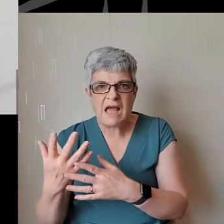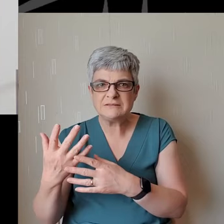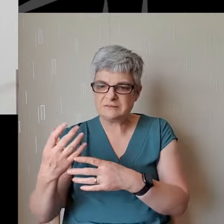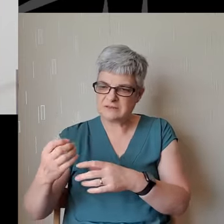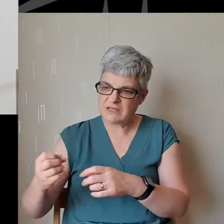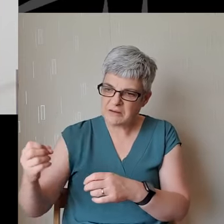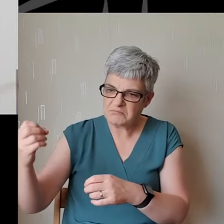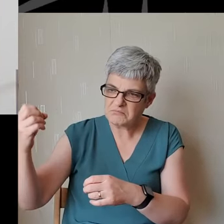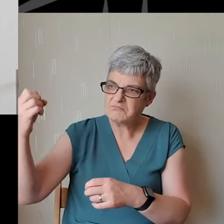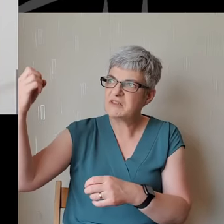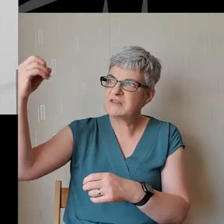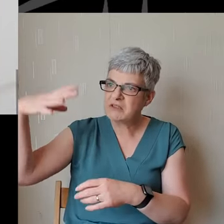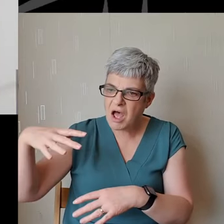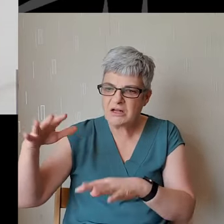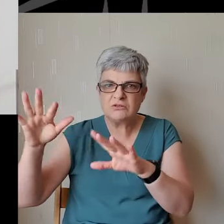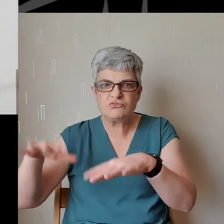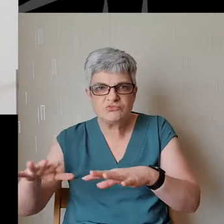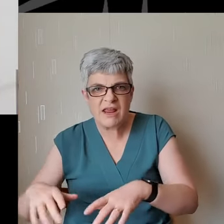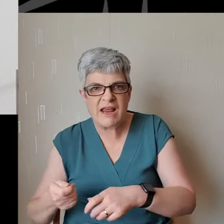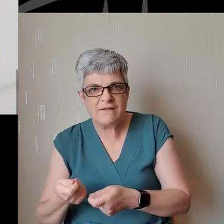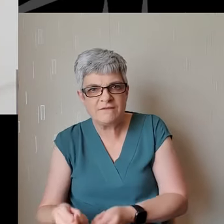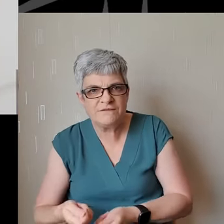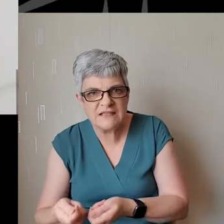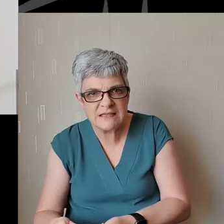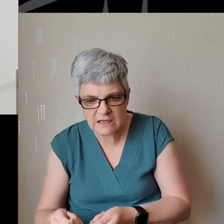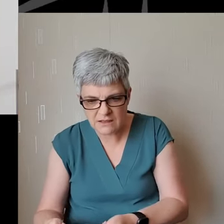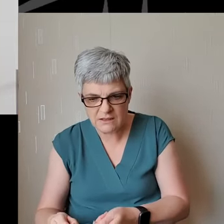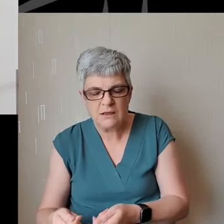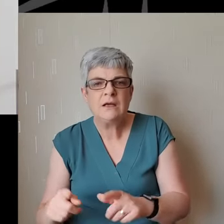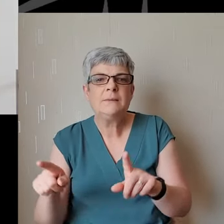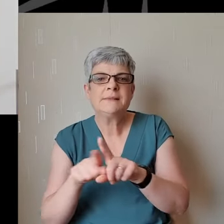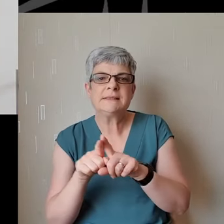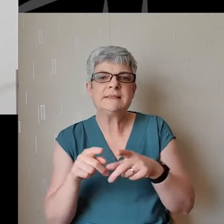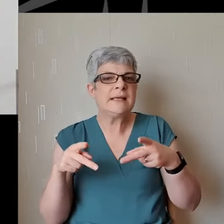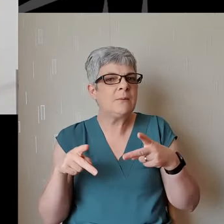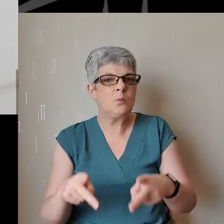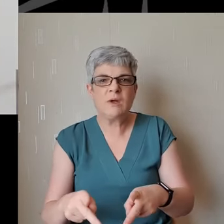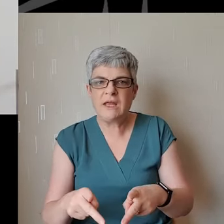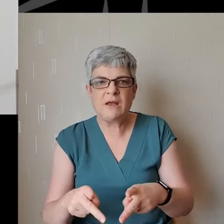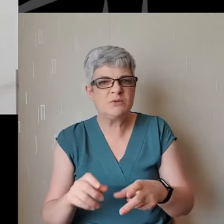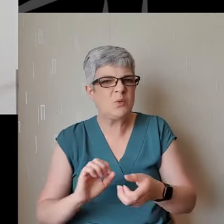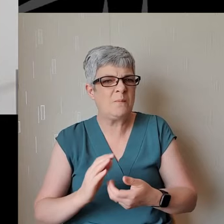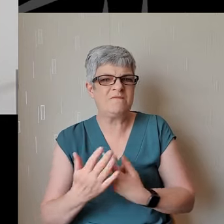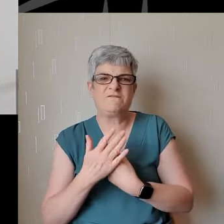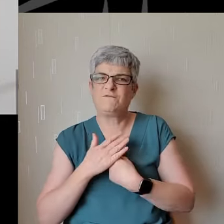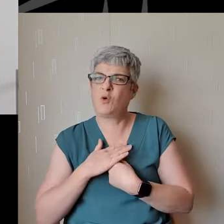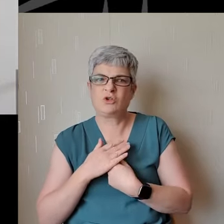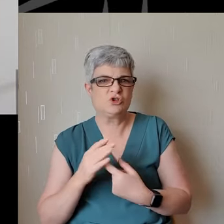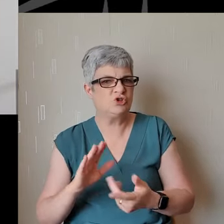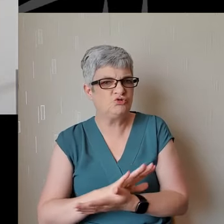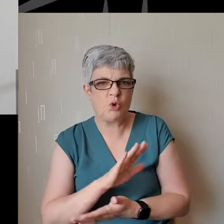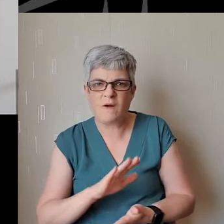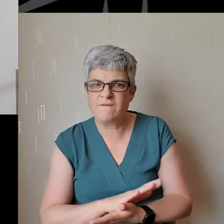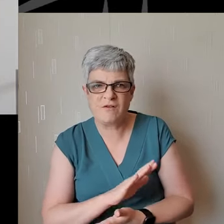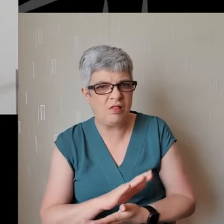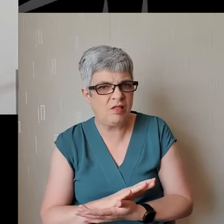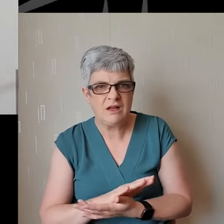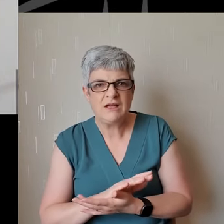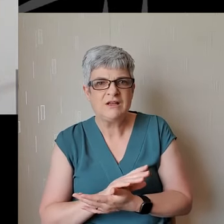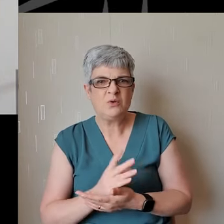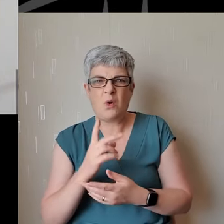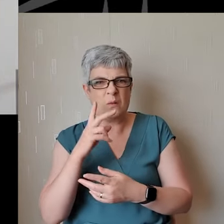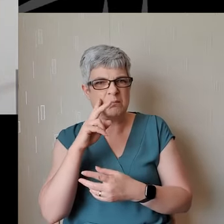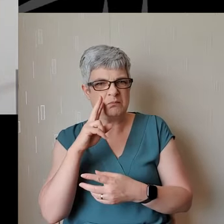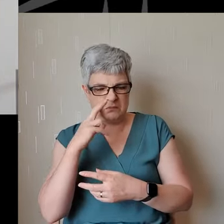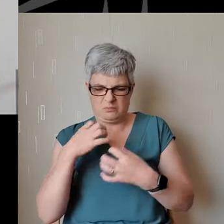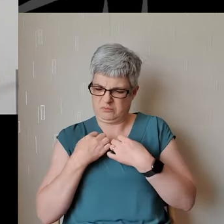rain. And in the same way, we do not make ourselves joyful. The way to joy is not looking inside